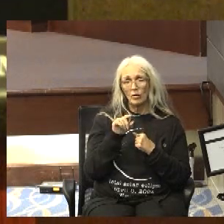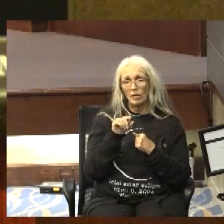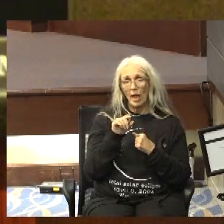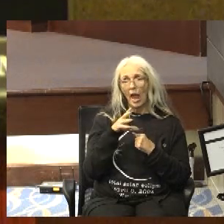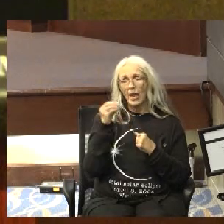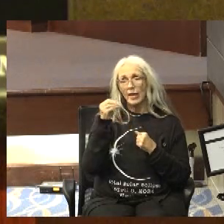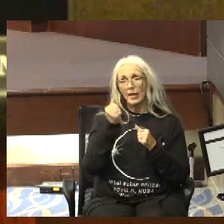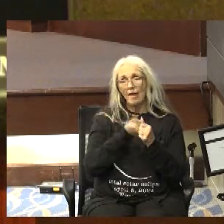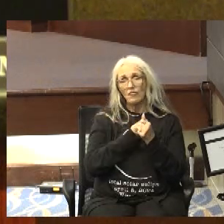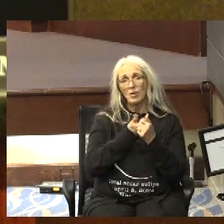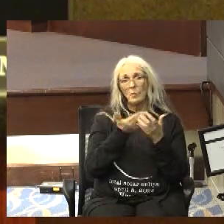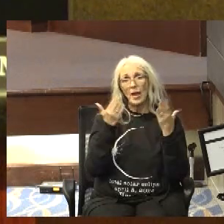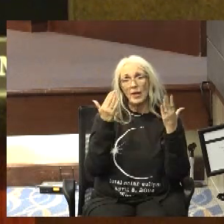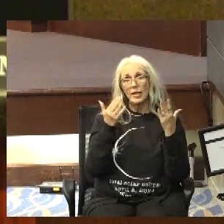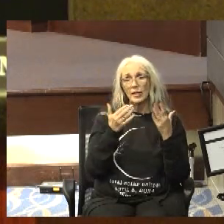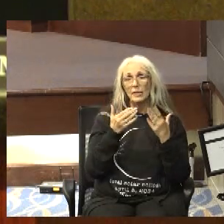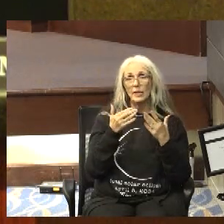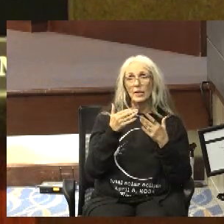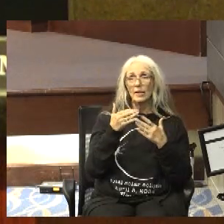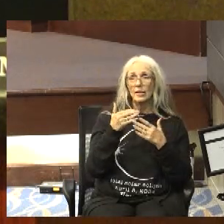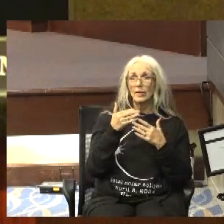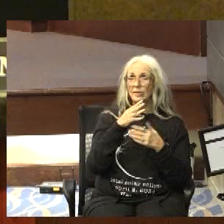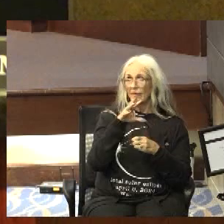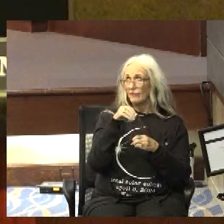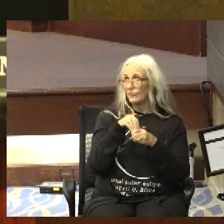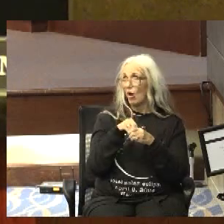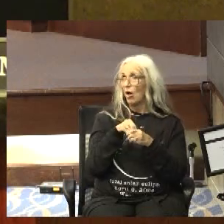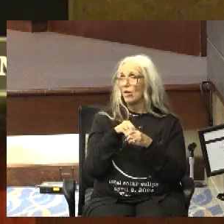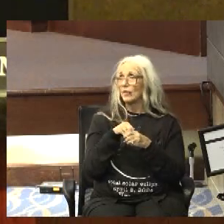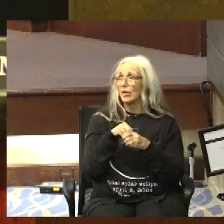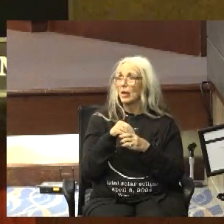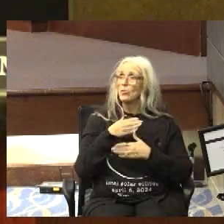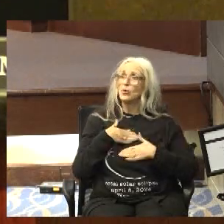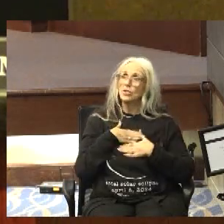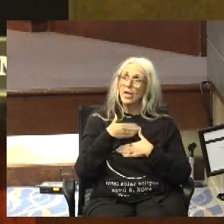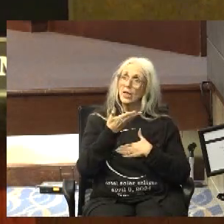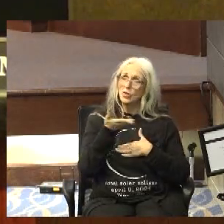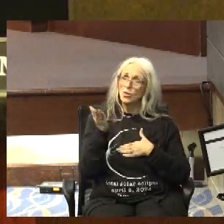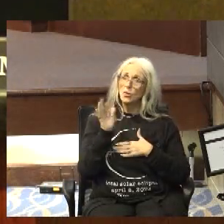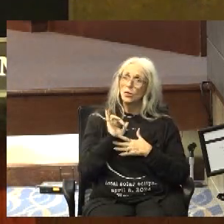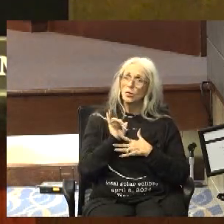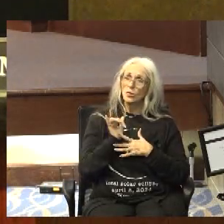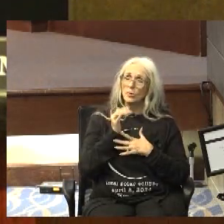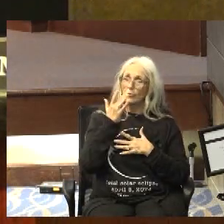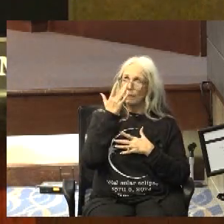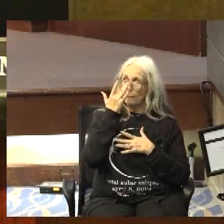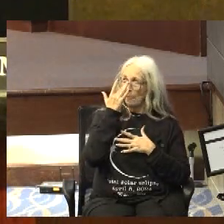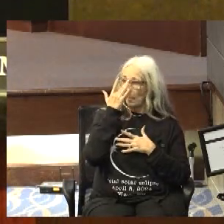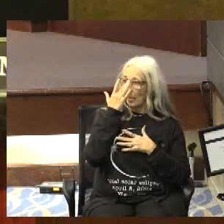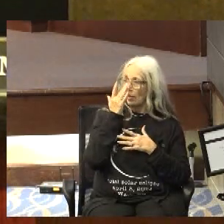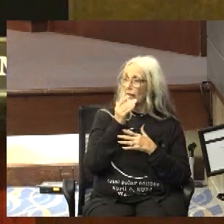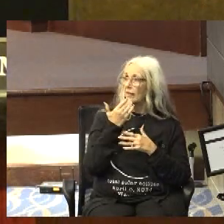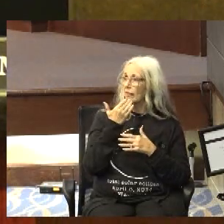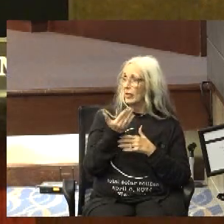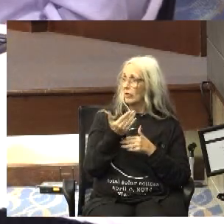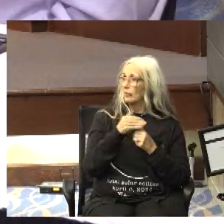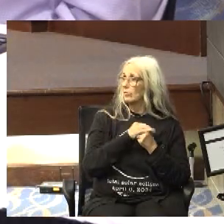you to everybody who's put their hand to the plow to get this here. Really appreciate you too, and all the others who have worked hard on this one. Thanks,